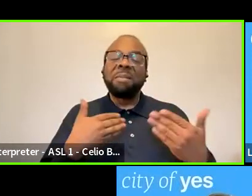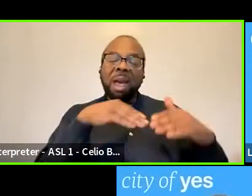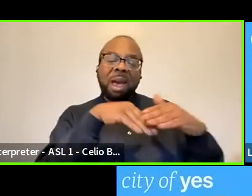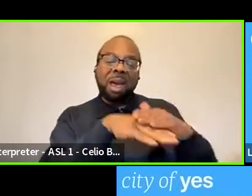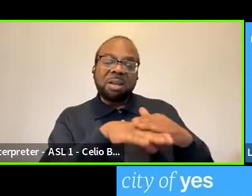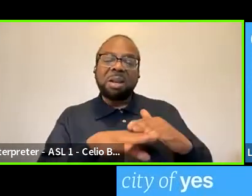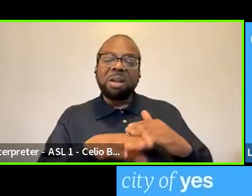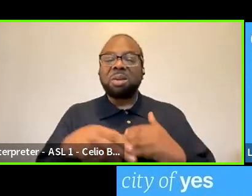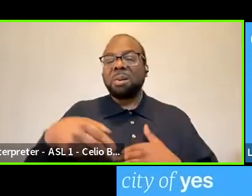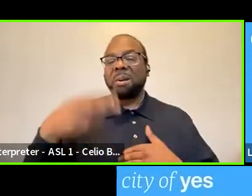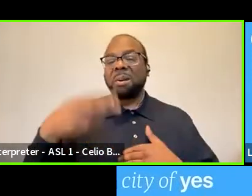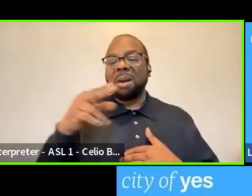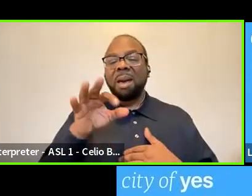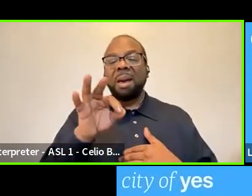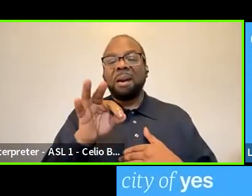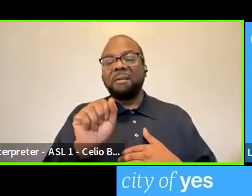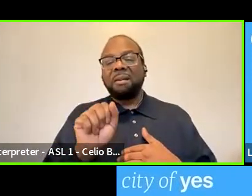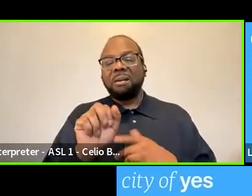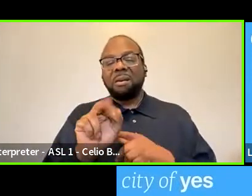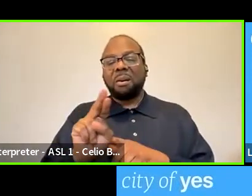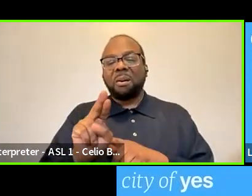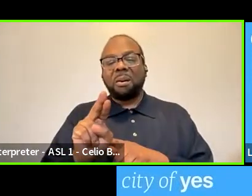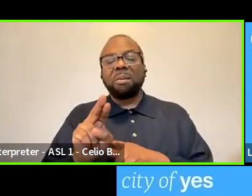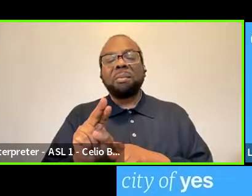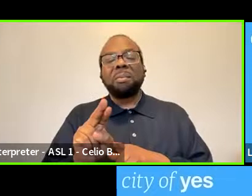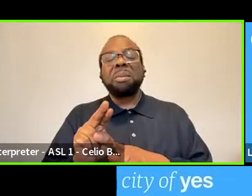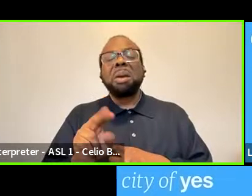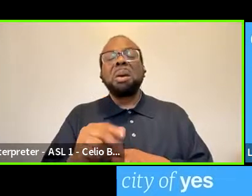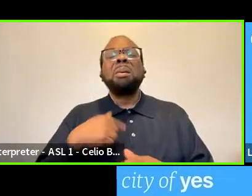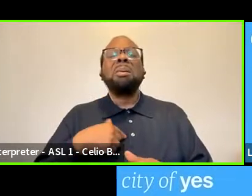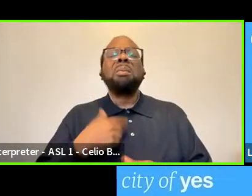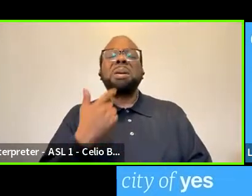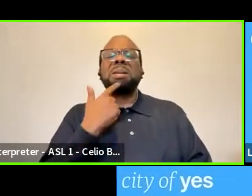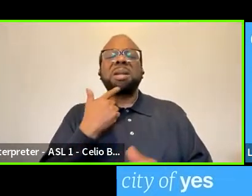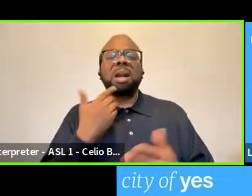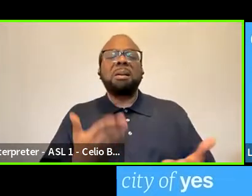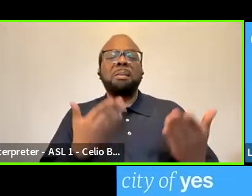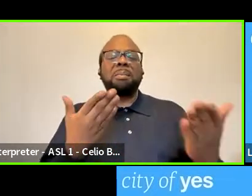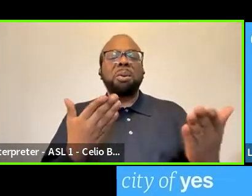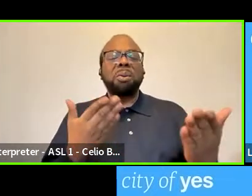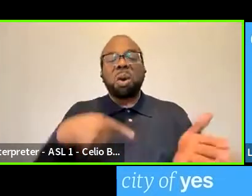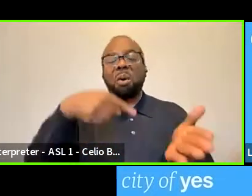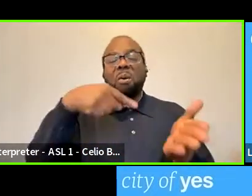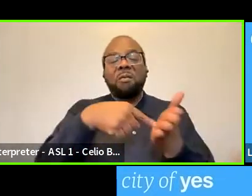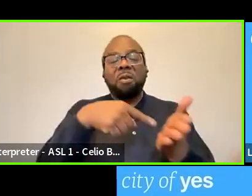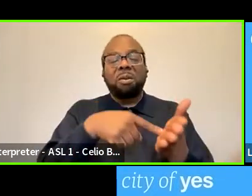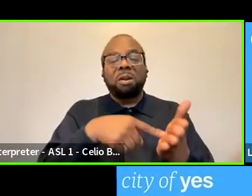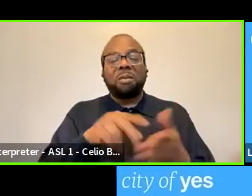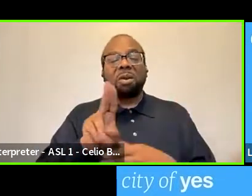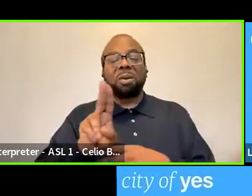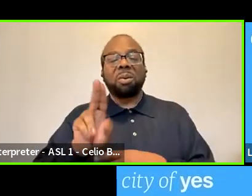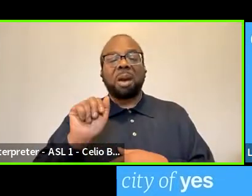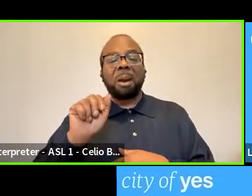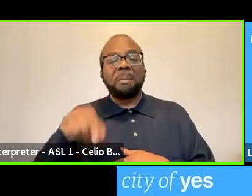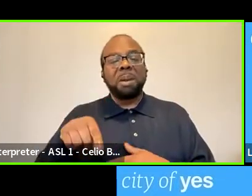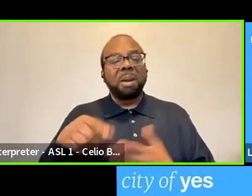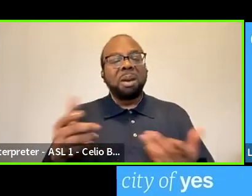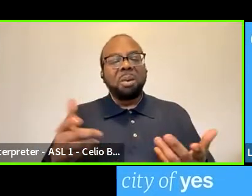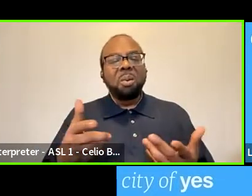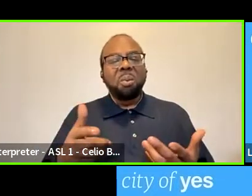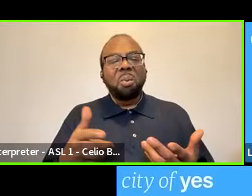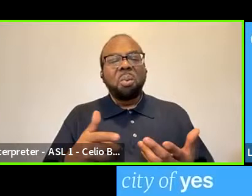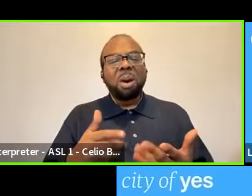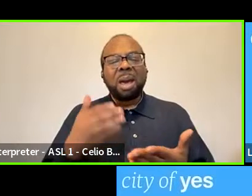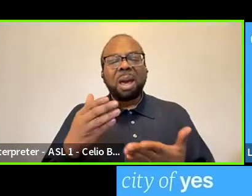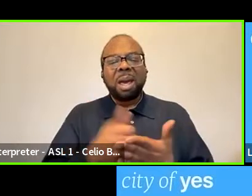to build that bigger building. And as we mentioned in the proposal tonight, affordability for UAP is going to be income averaging